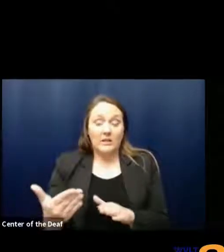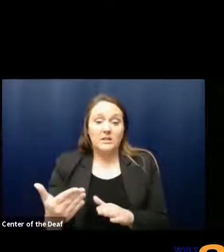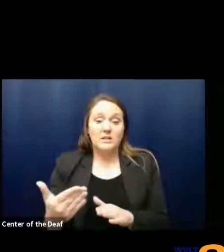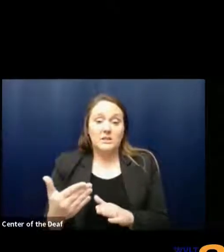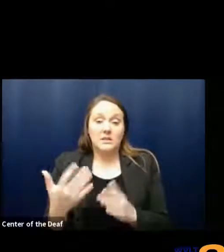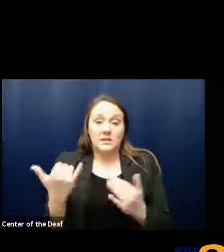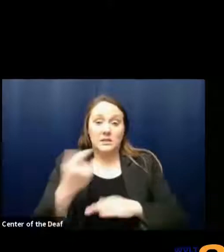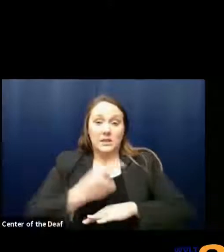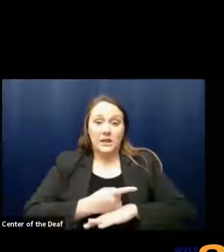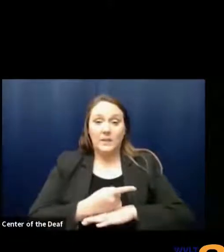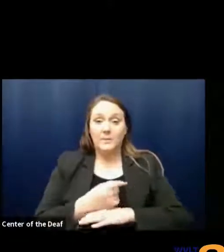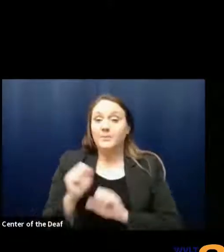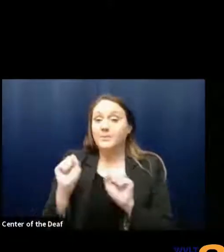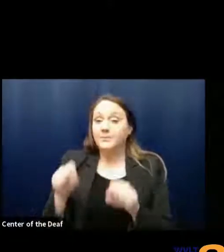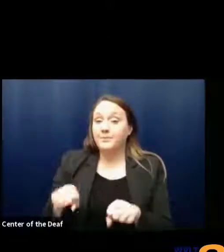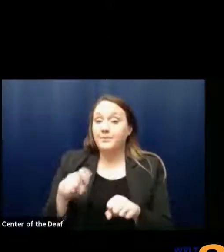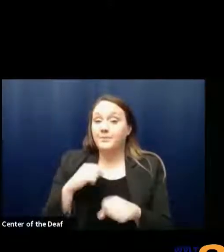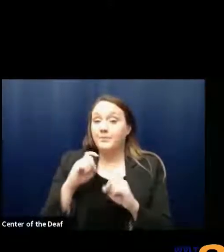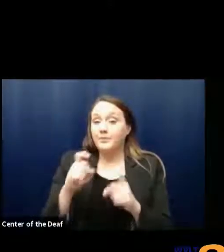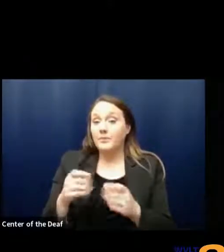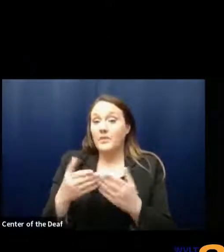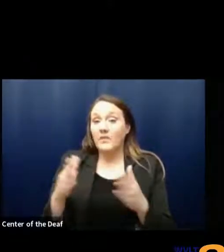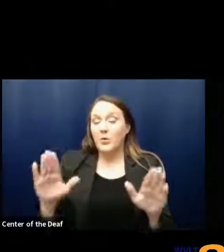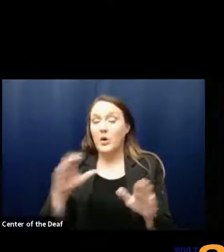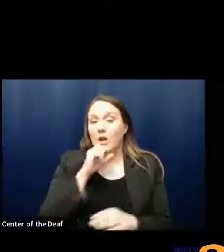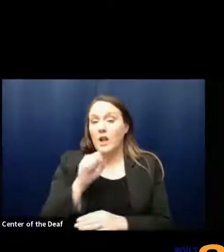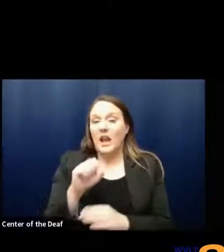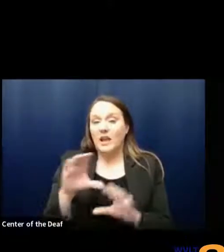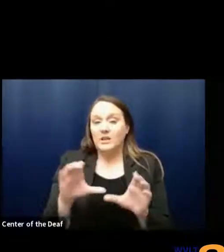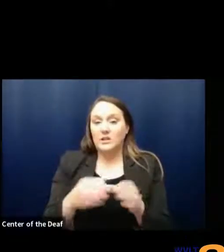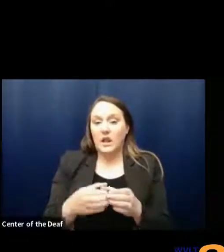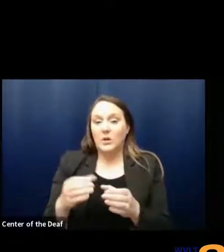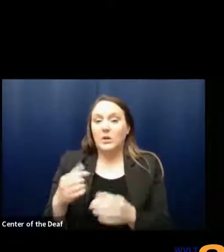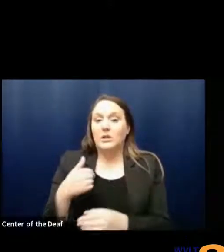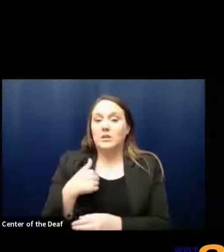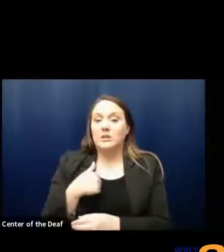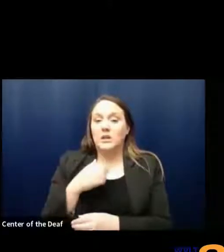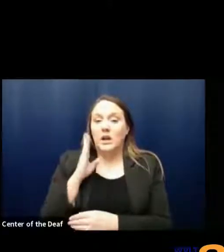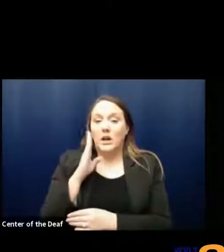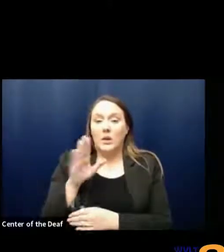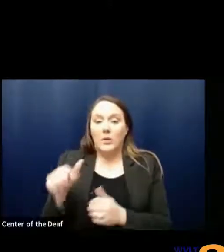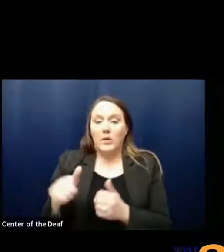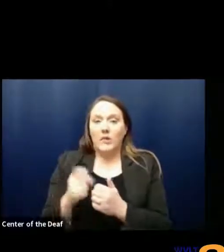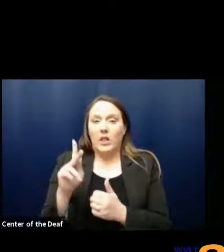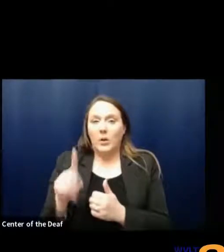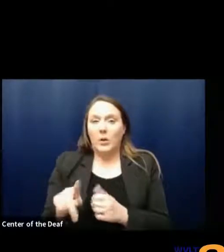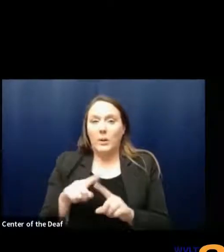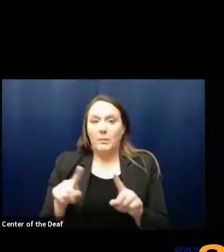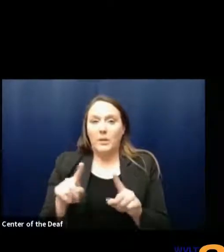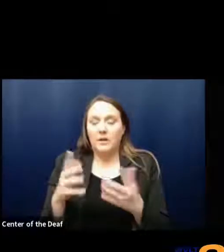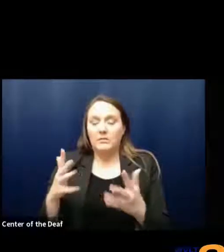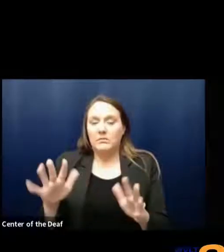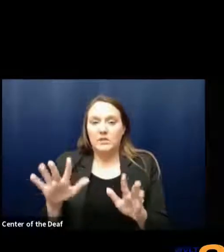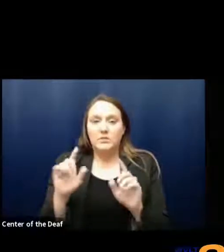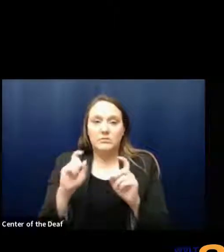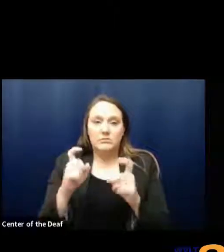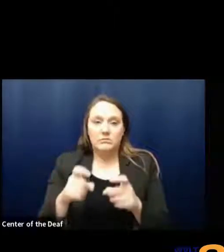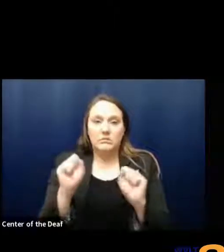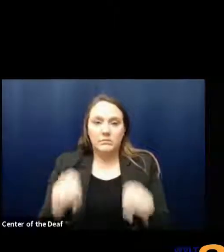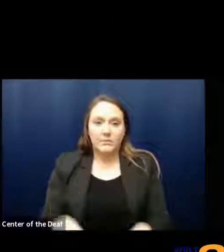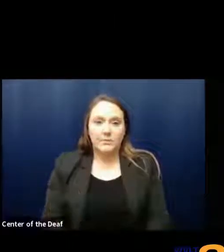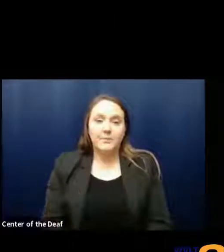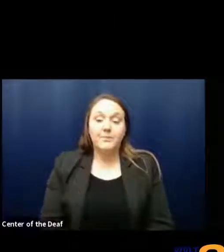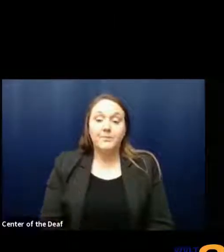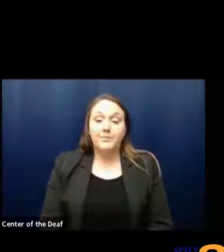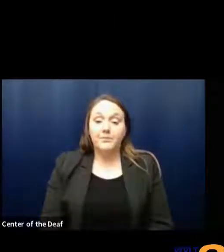We can give you the broad age categories that we've done. I don't have them in front of me, but we'll follow up with that. But that's as far as we can go. All right, any